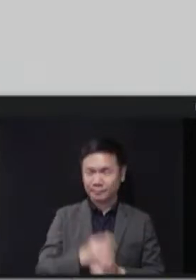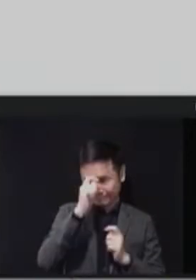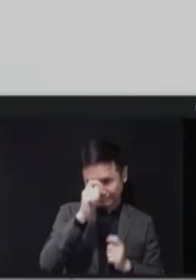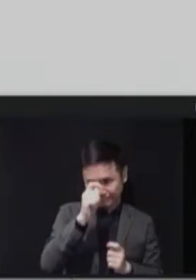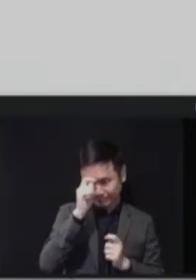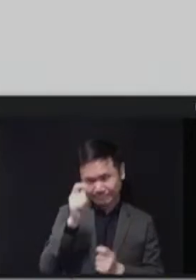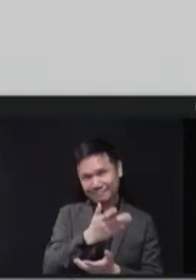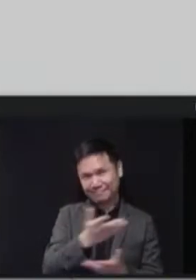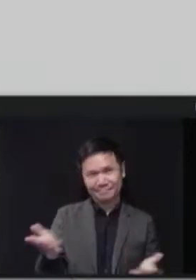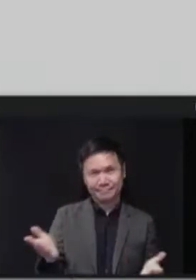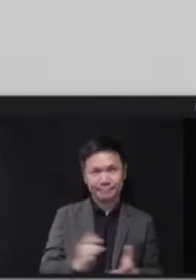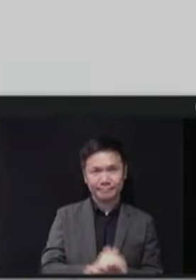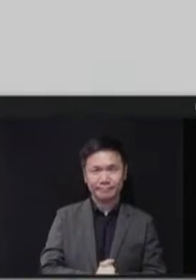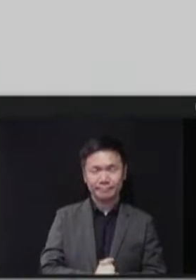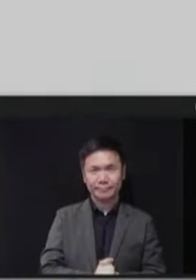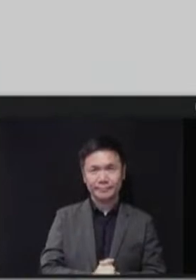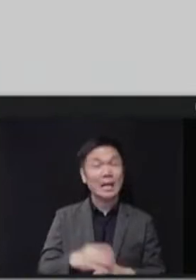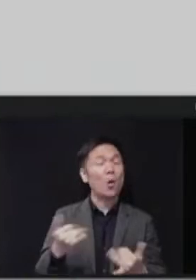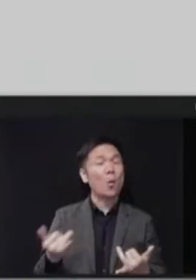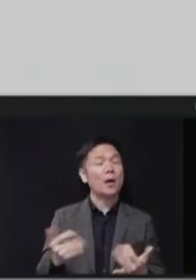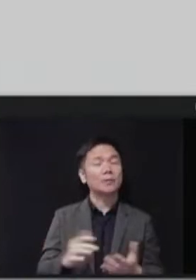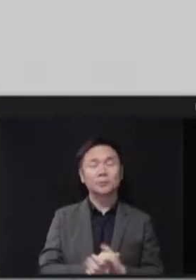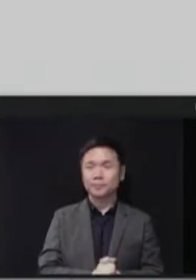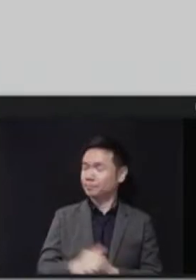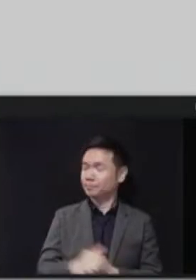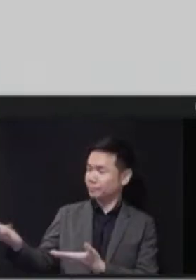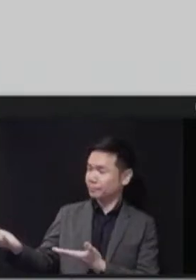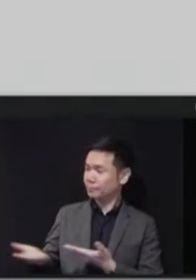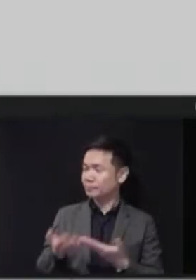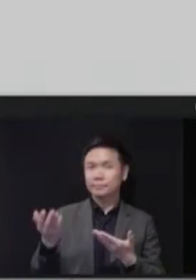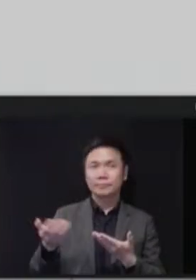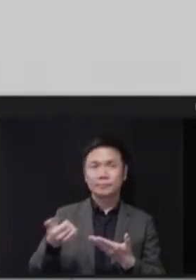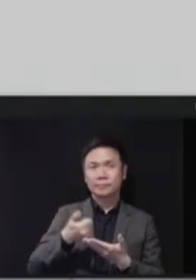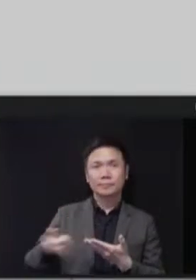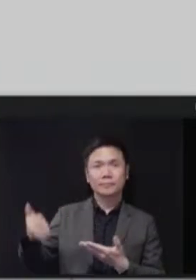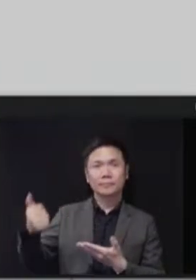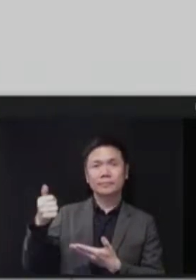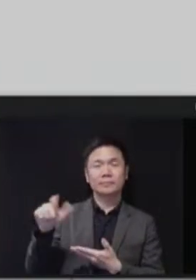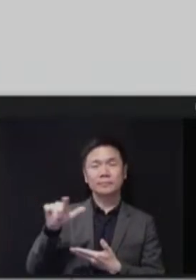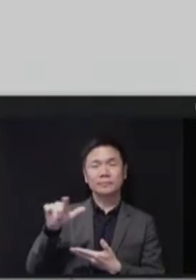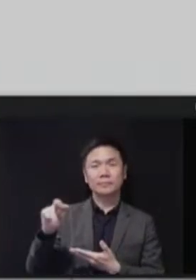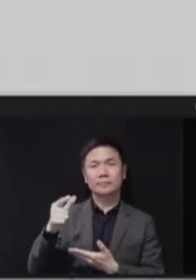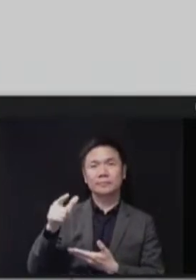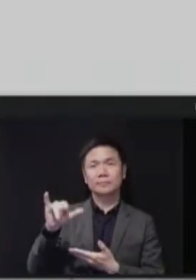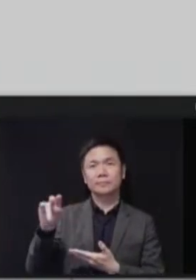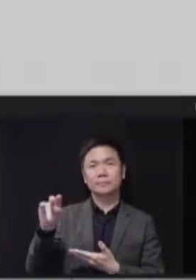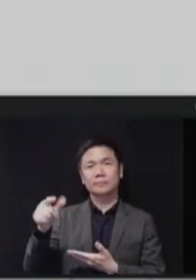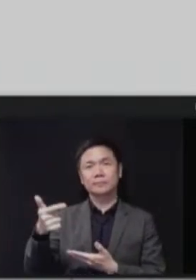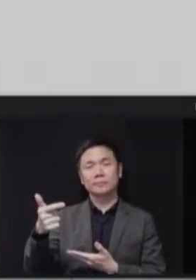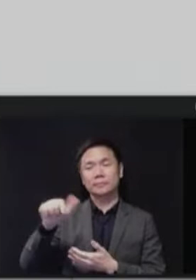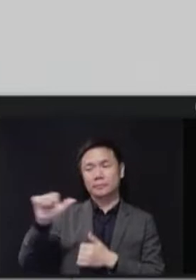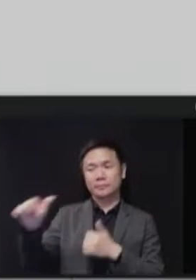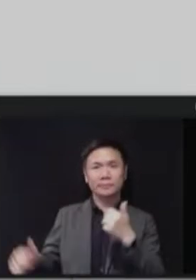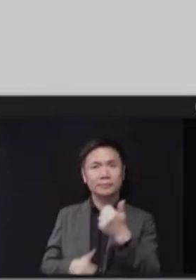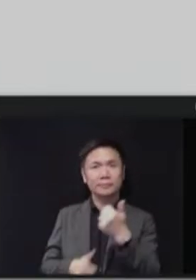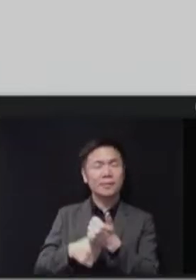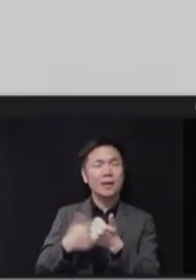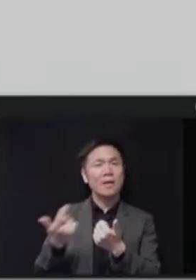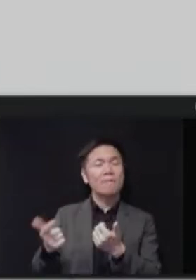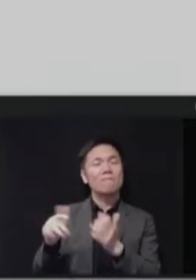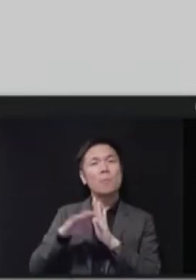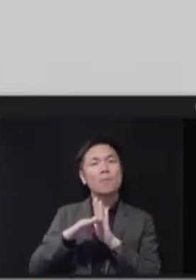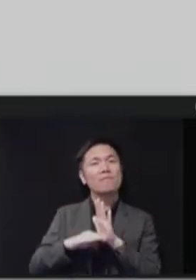Distinguished delegates, I now wish to invite Ms. Ling Yang, Deputy Executive Secretary, Program